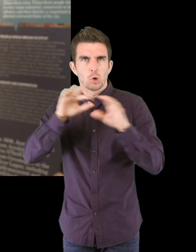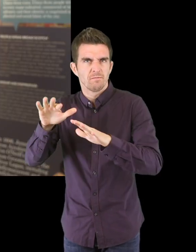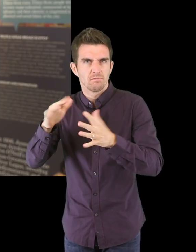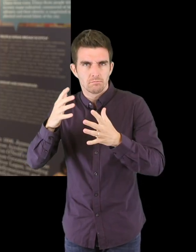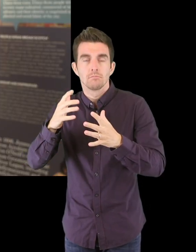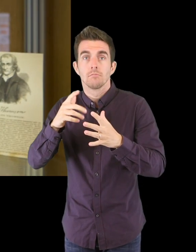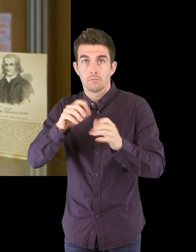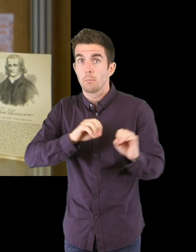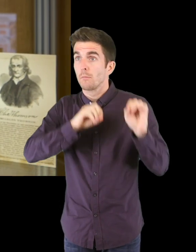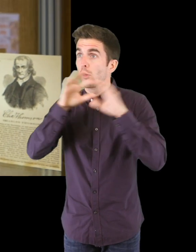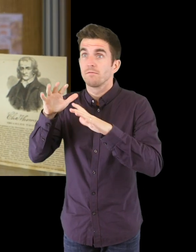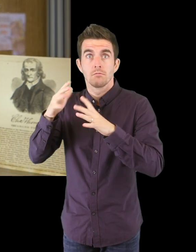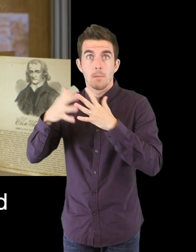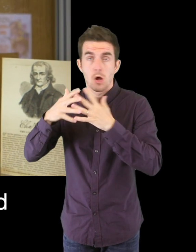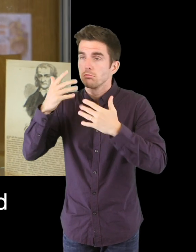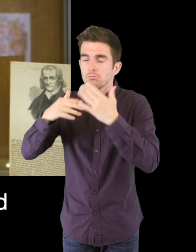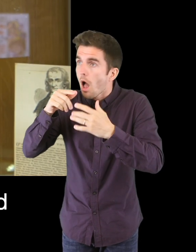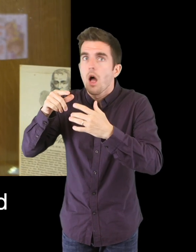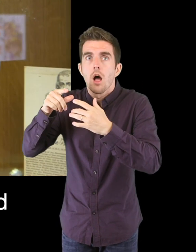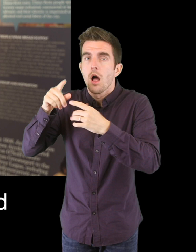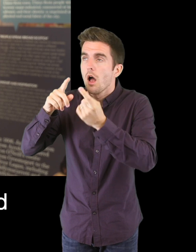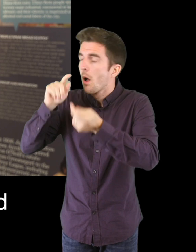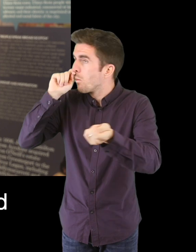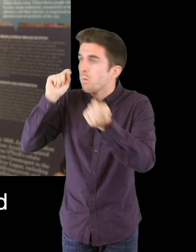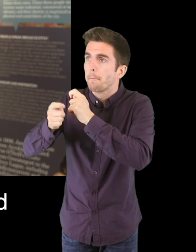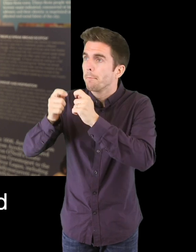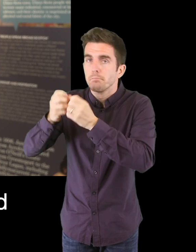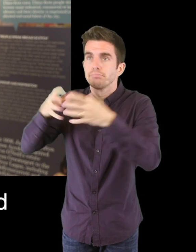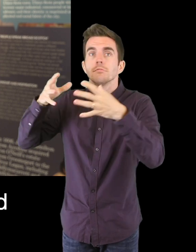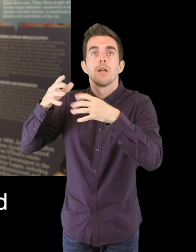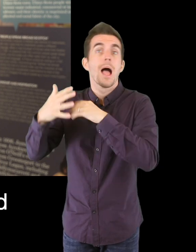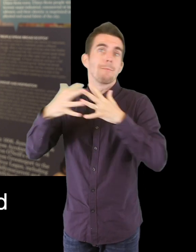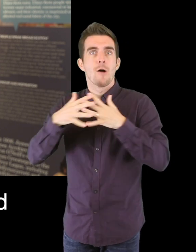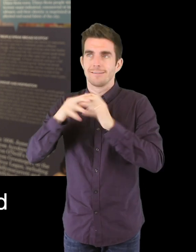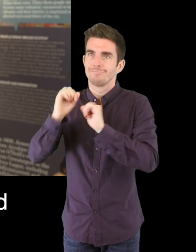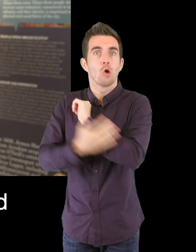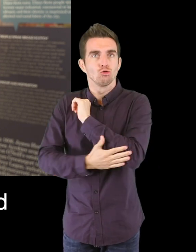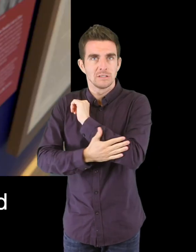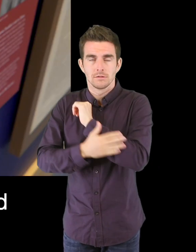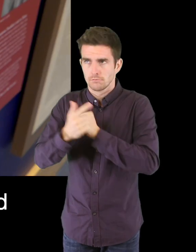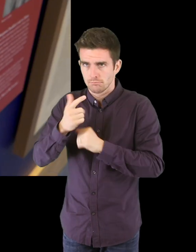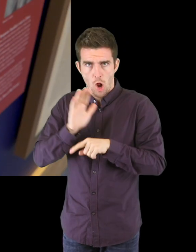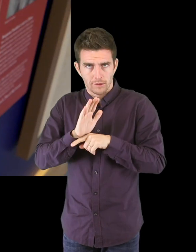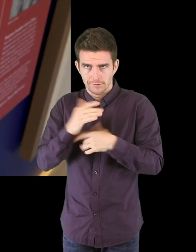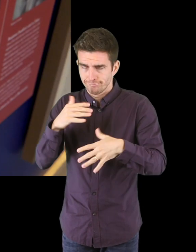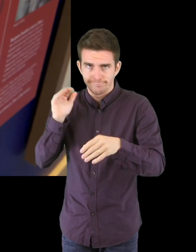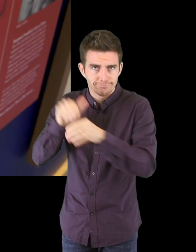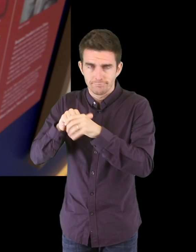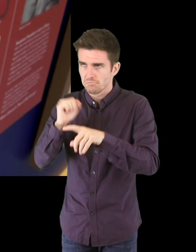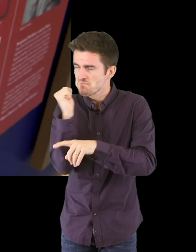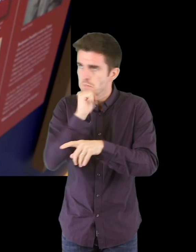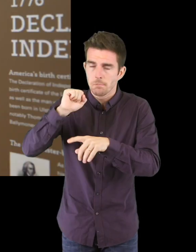birth of America as a nation. We see the roles that Ulster men played in the revolutionary campaign as